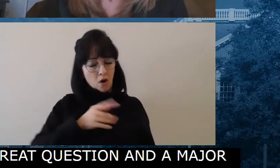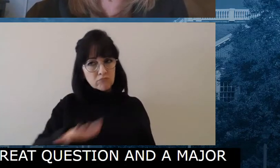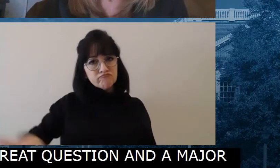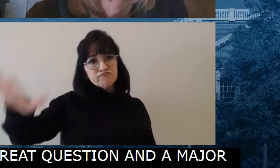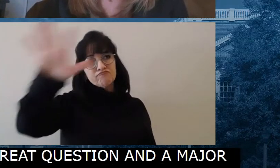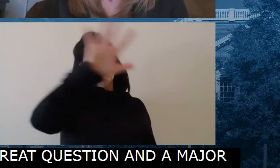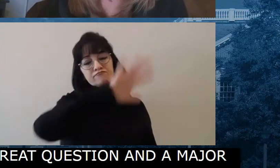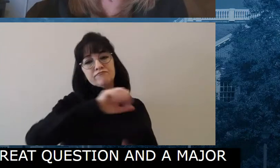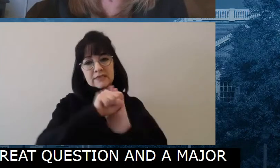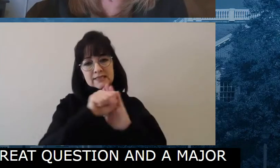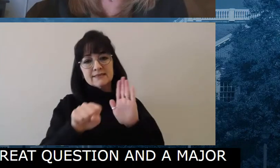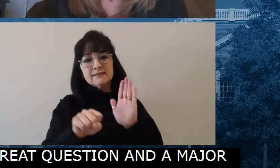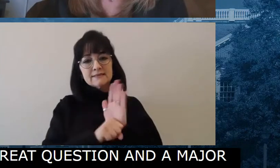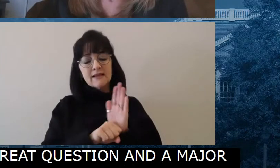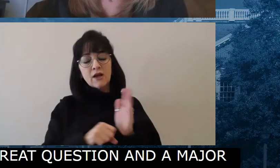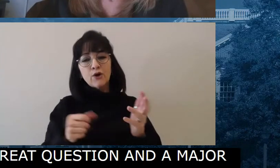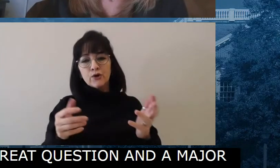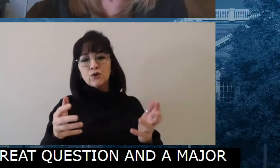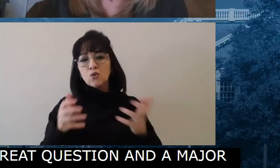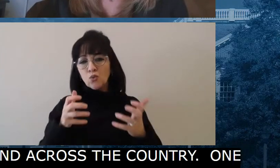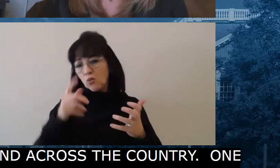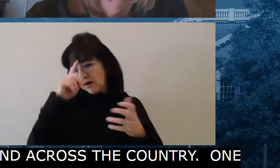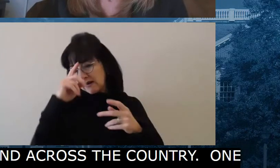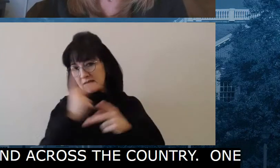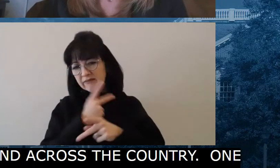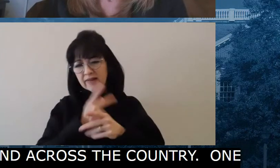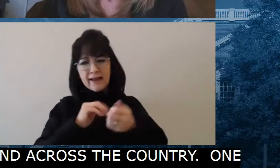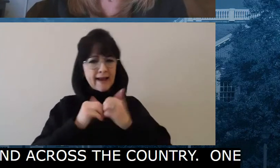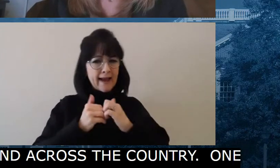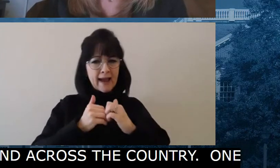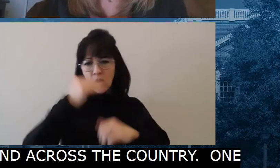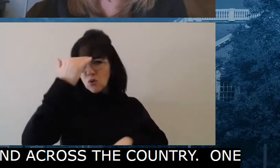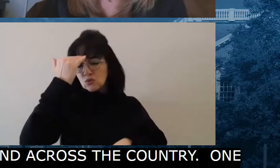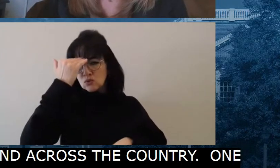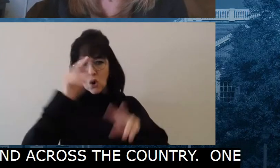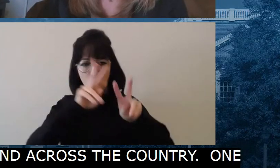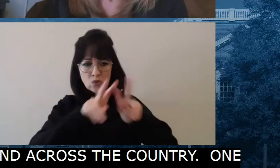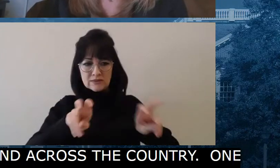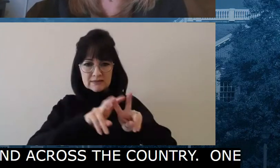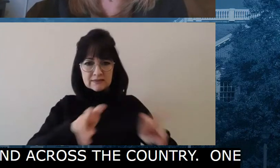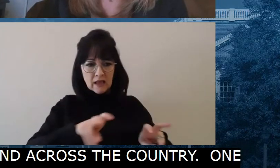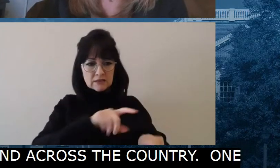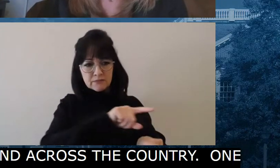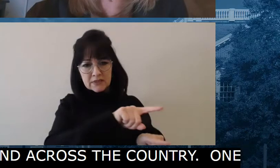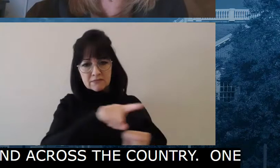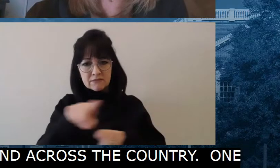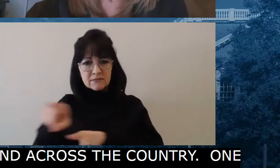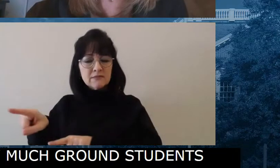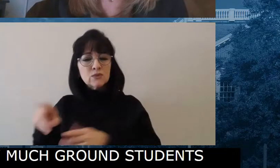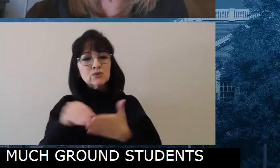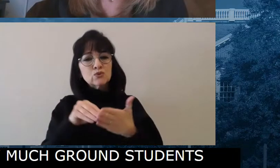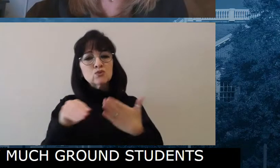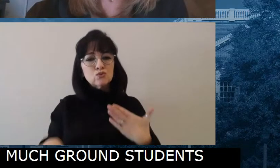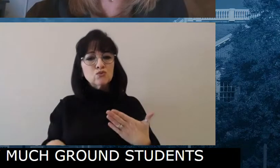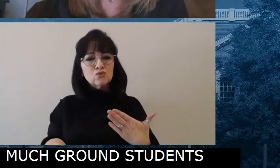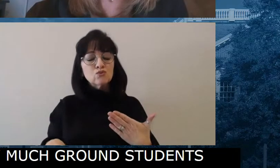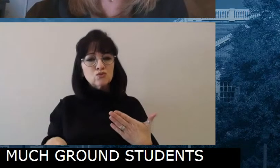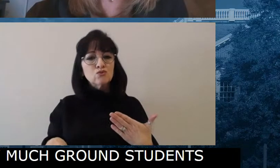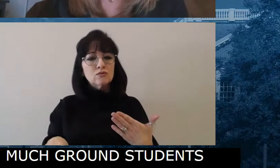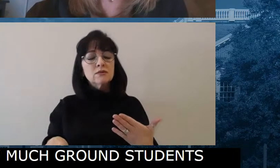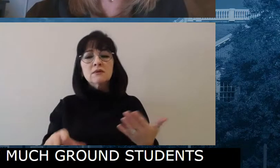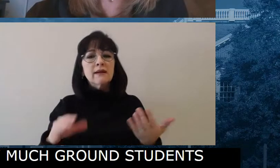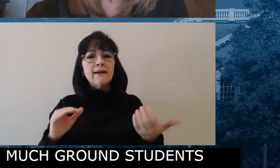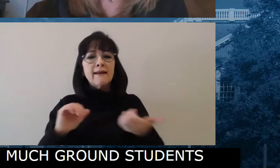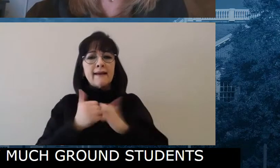of how much ground students have lost, to determine what we need to do to get them back on